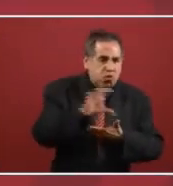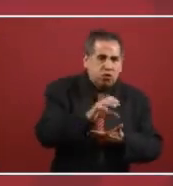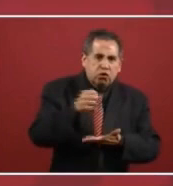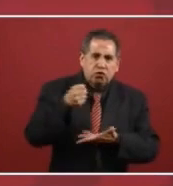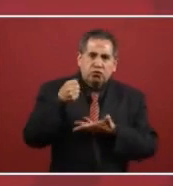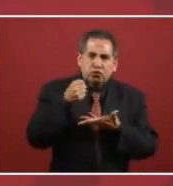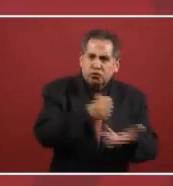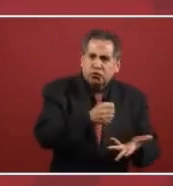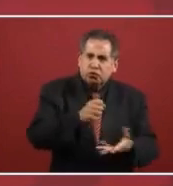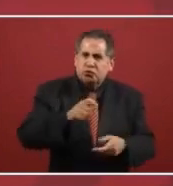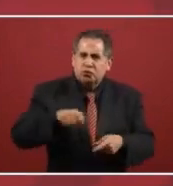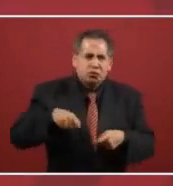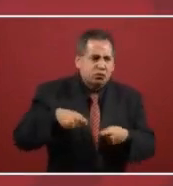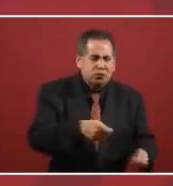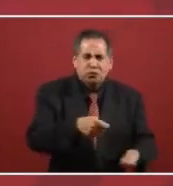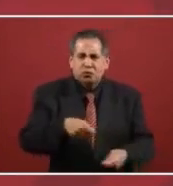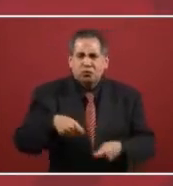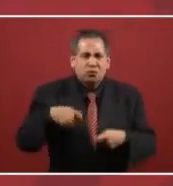from the government.